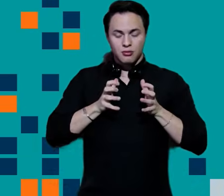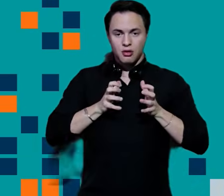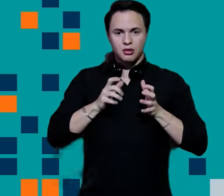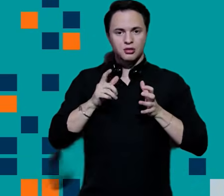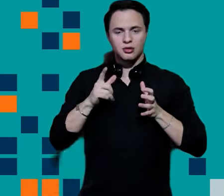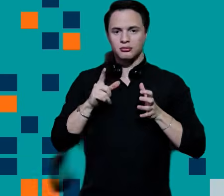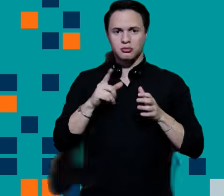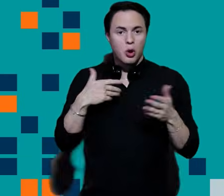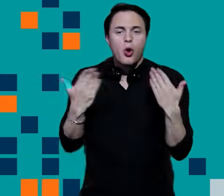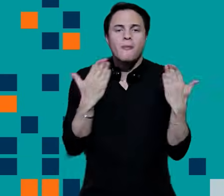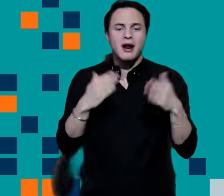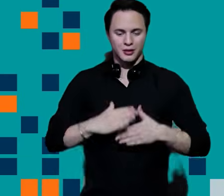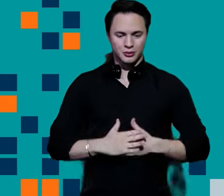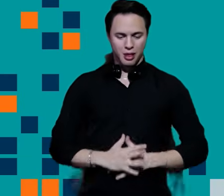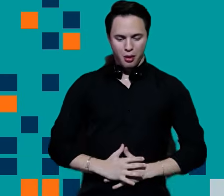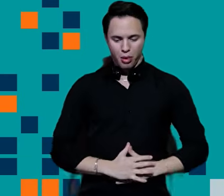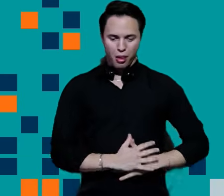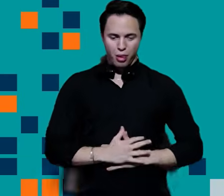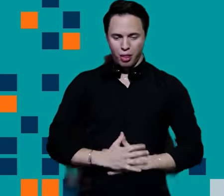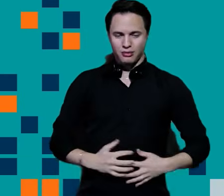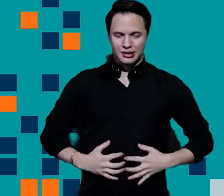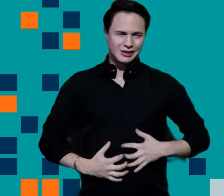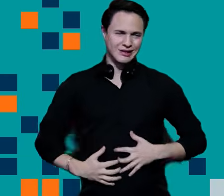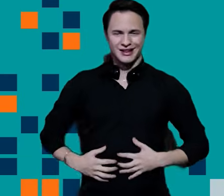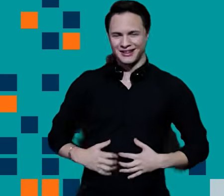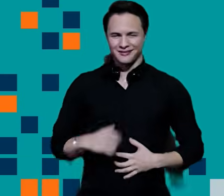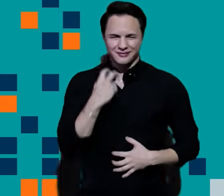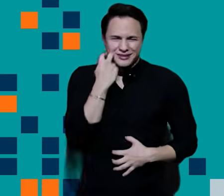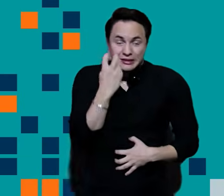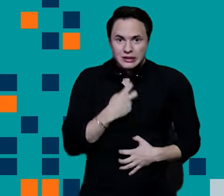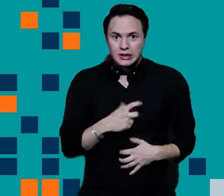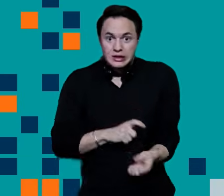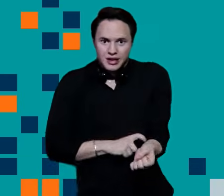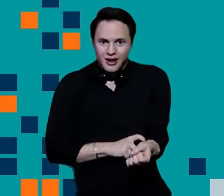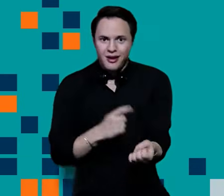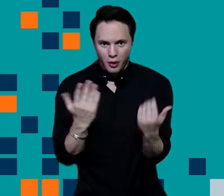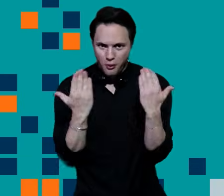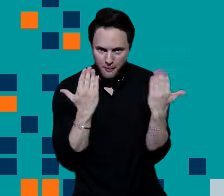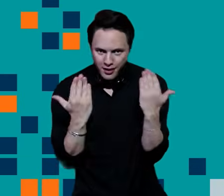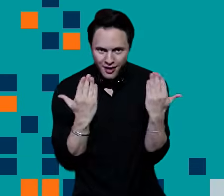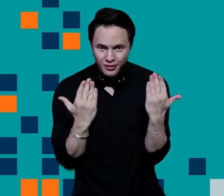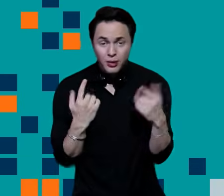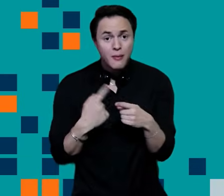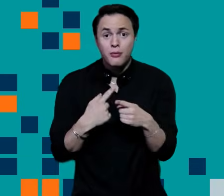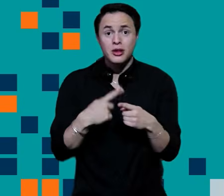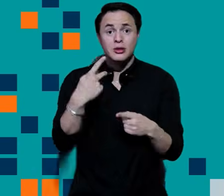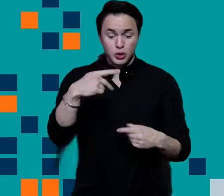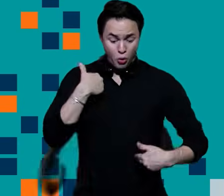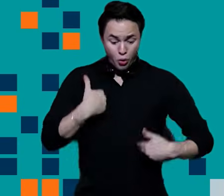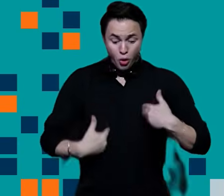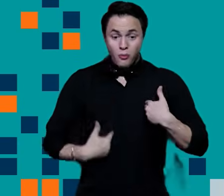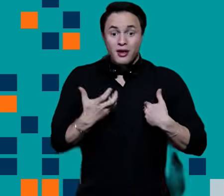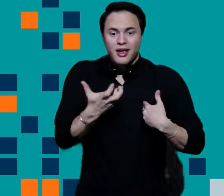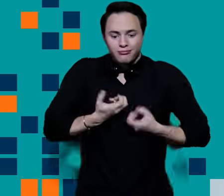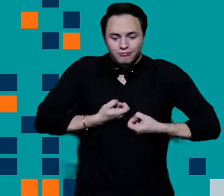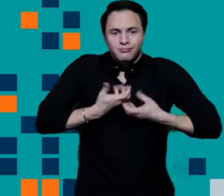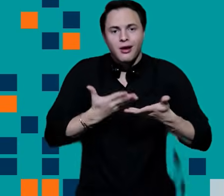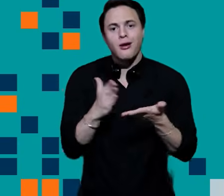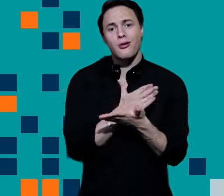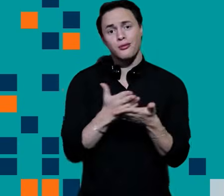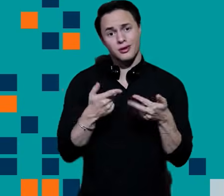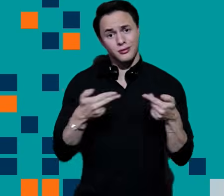butterflies in your stomach and something's not right? That's the inside of your body telling you to do something.